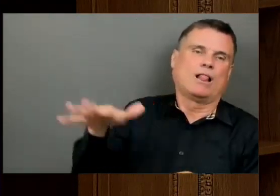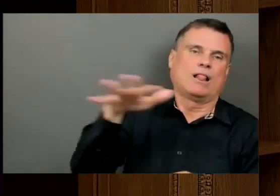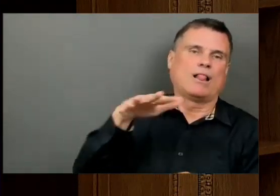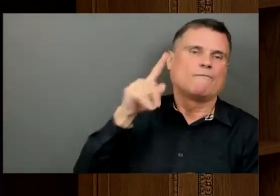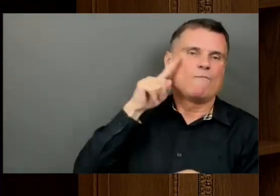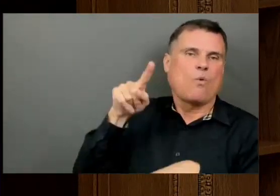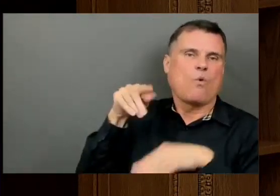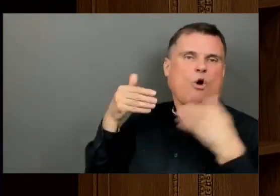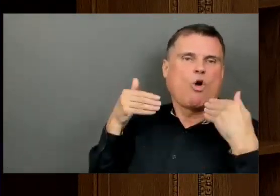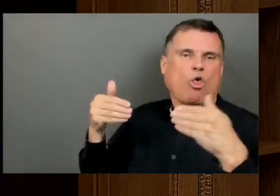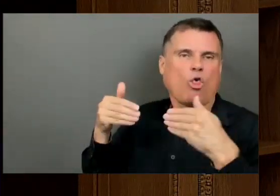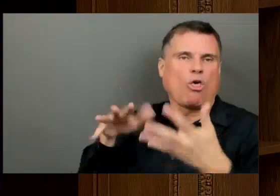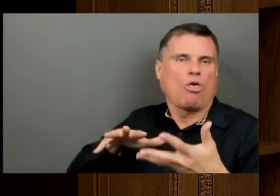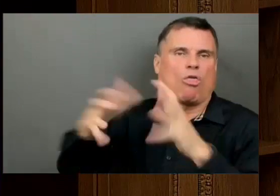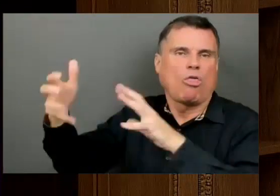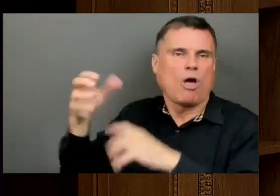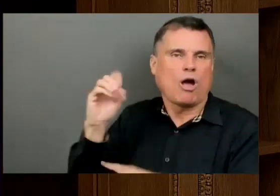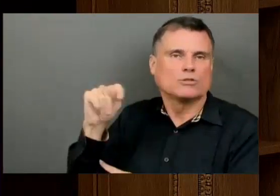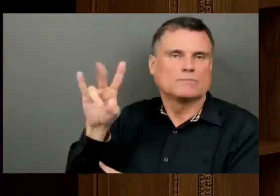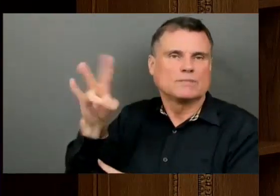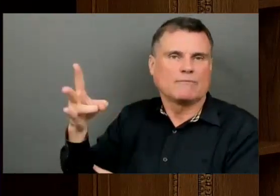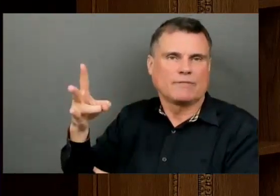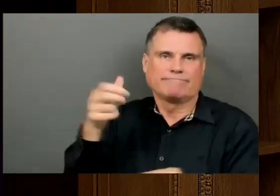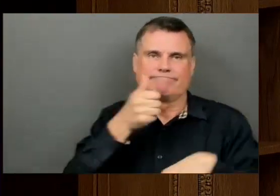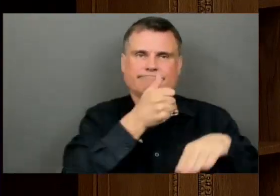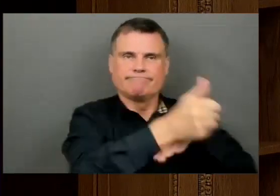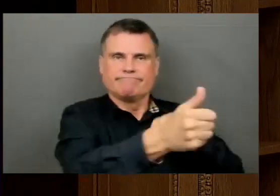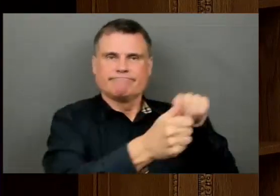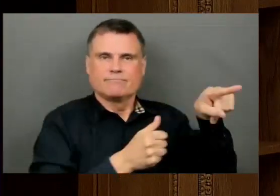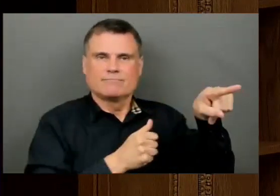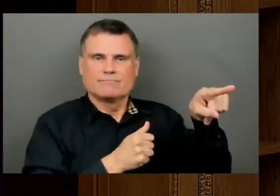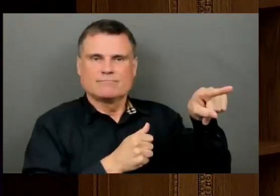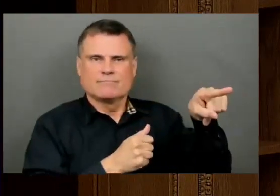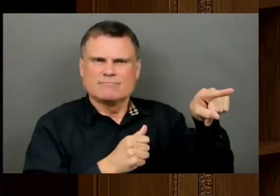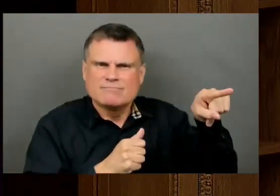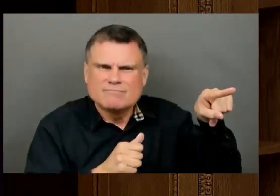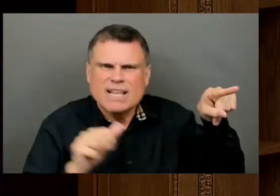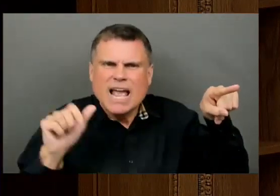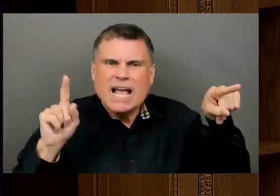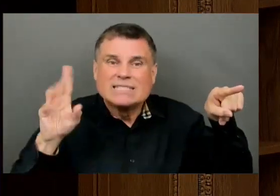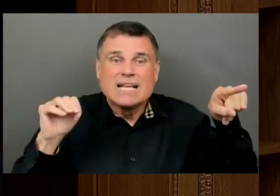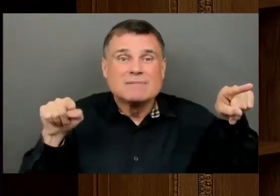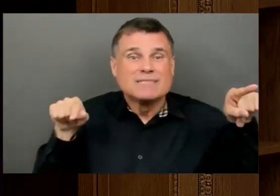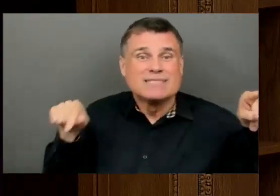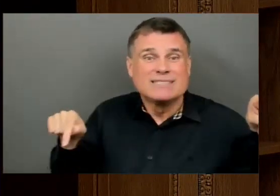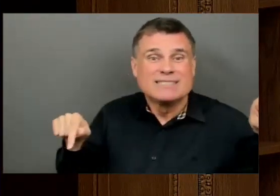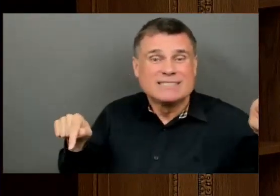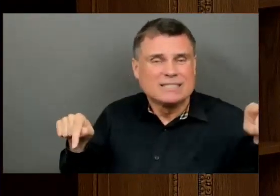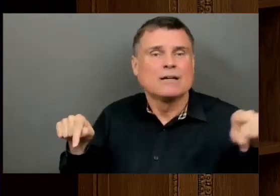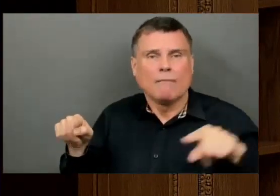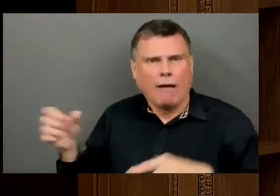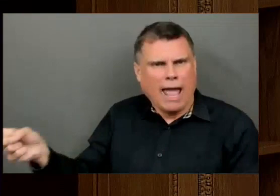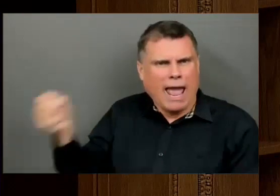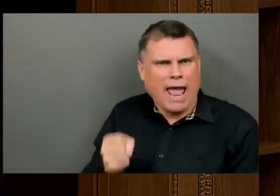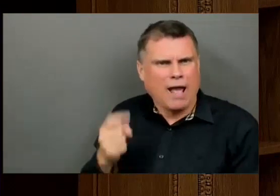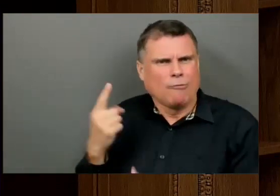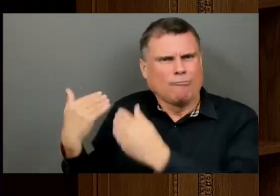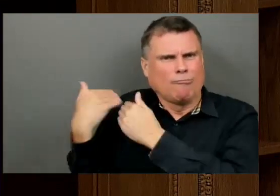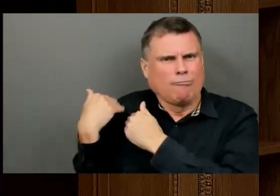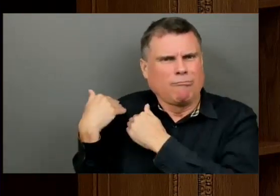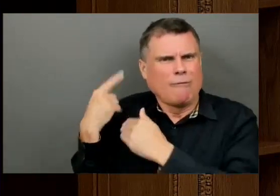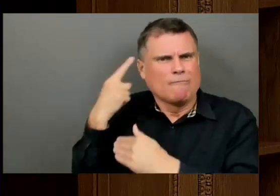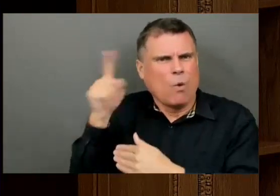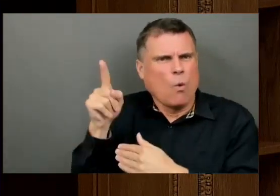We've got an ADM for anti-racism who spouts anti-Semitic rhetoric and negatively